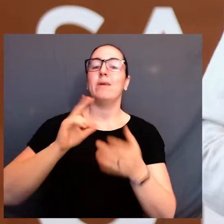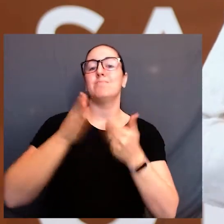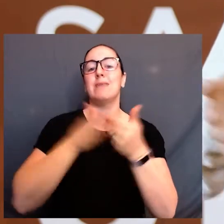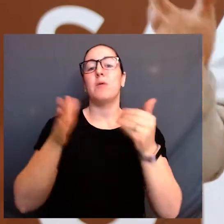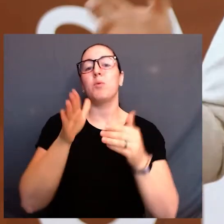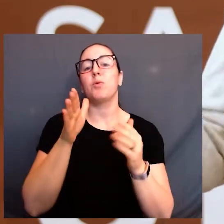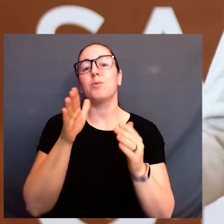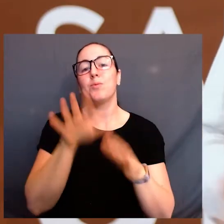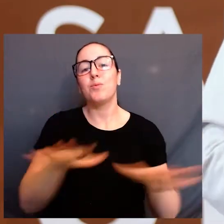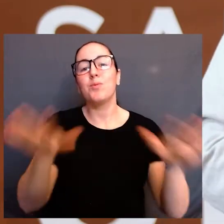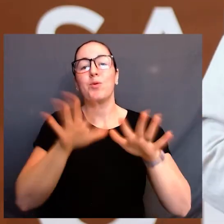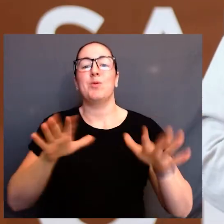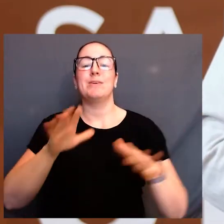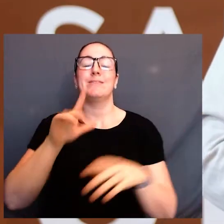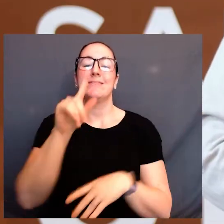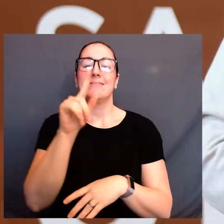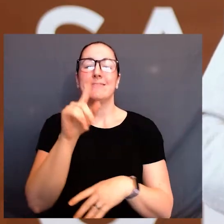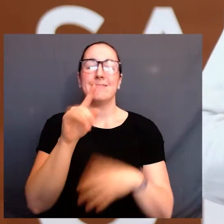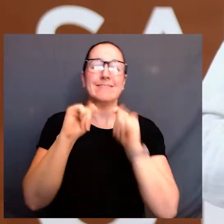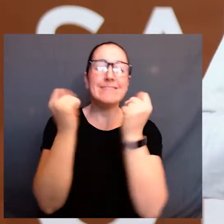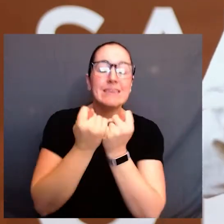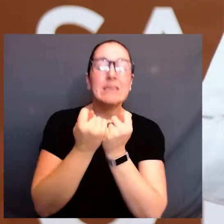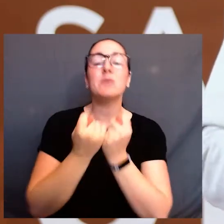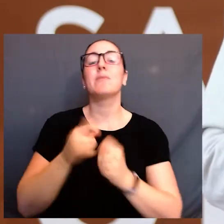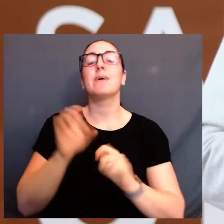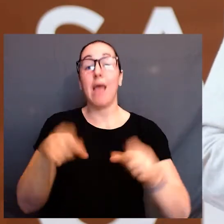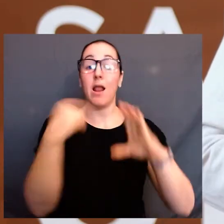up to join a neighborhood team, email